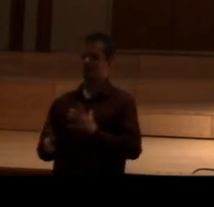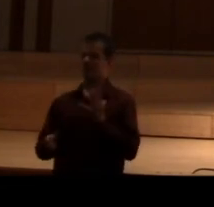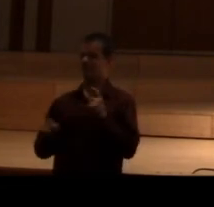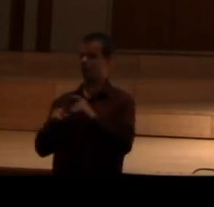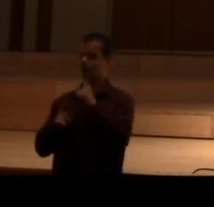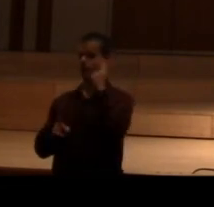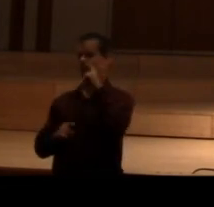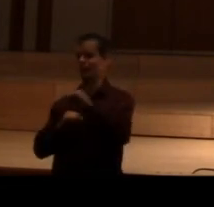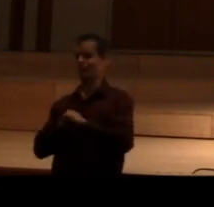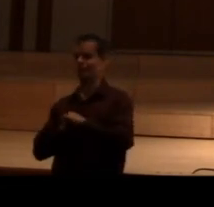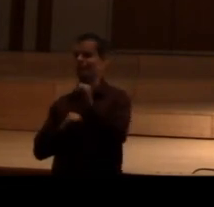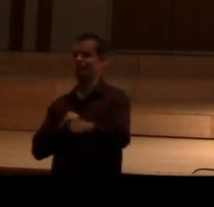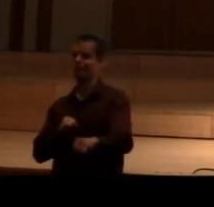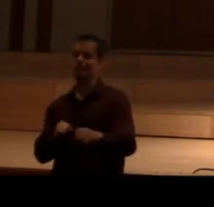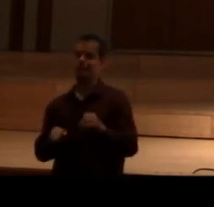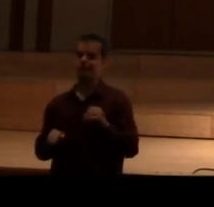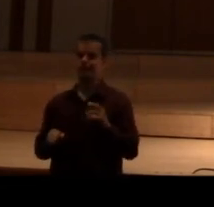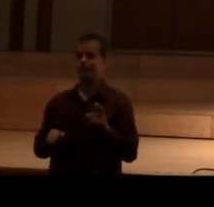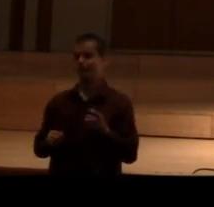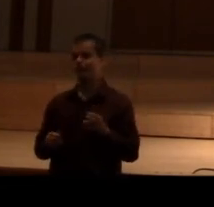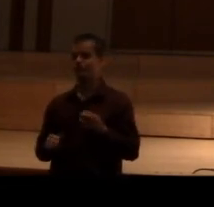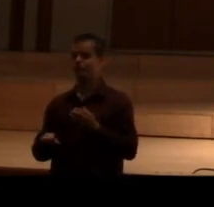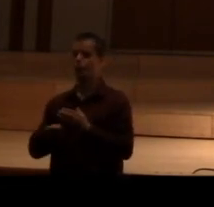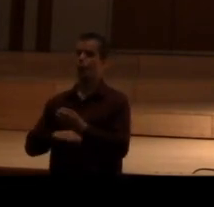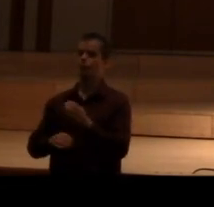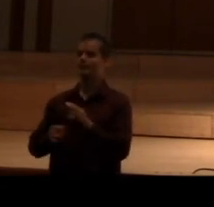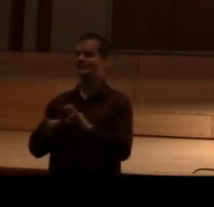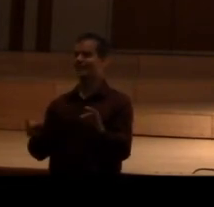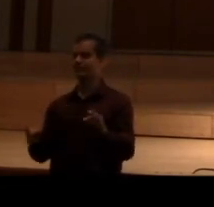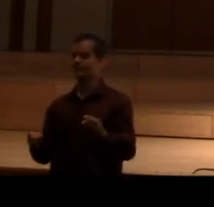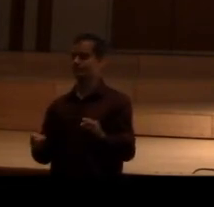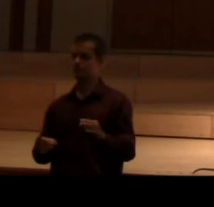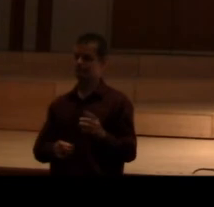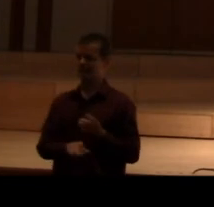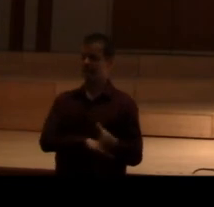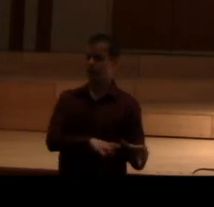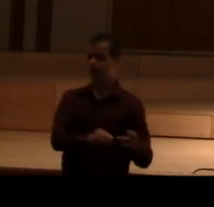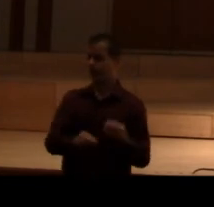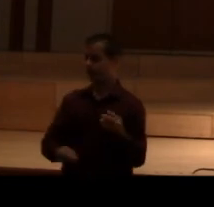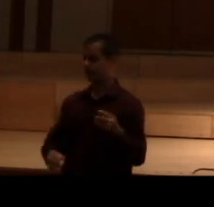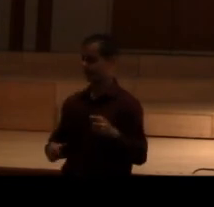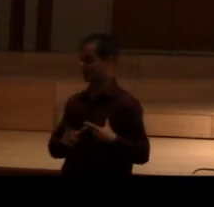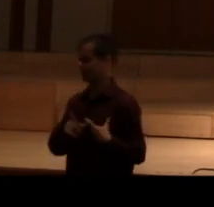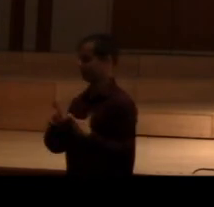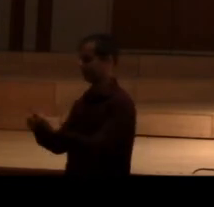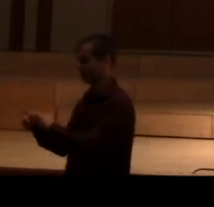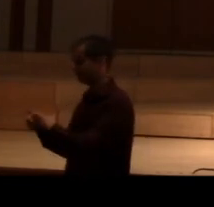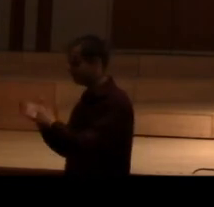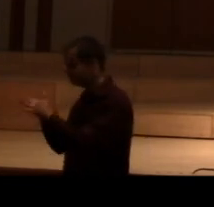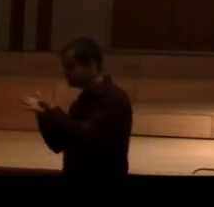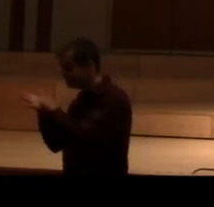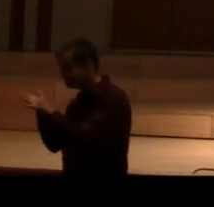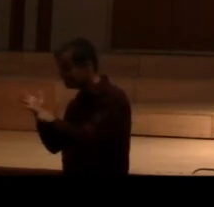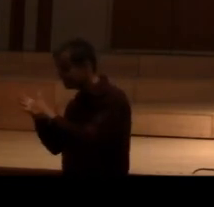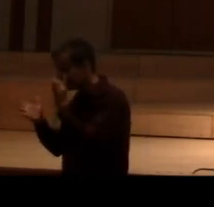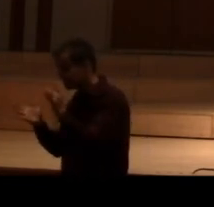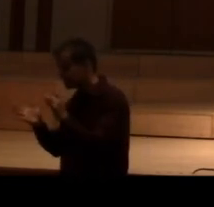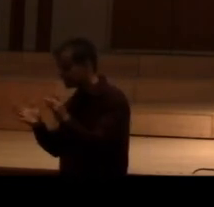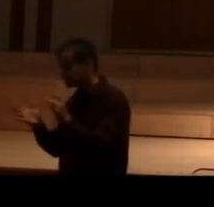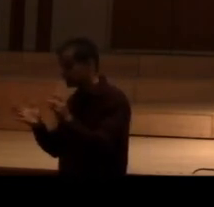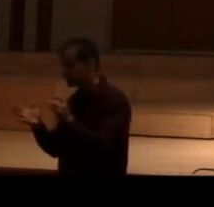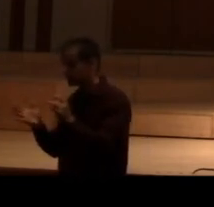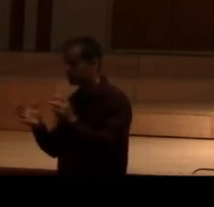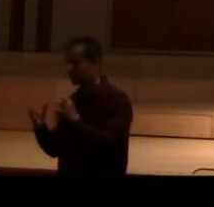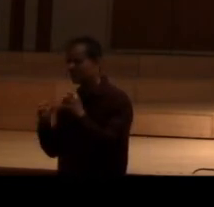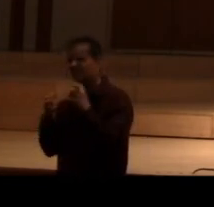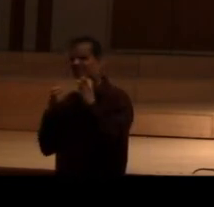for overstatement, or I guess exaggeration, directly after that video conference, when I ran upstairs and looked it up, I gnashed